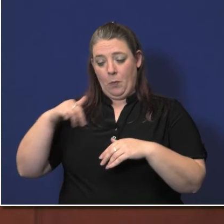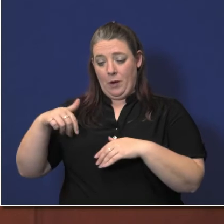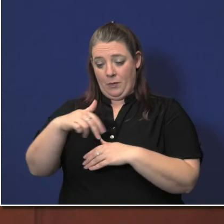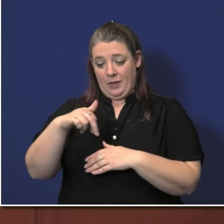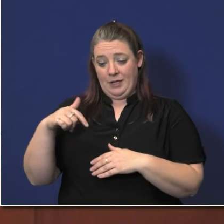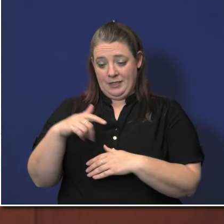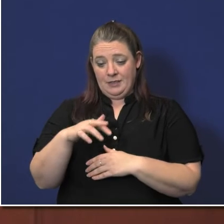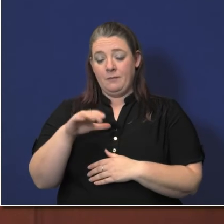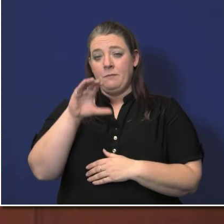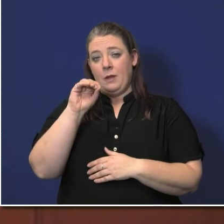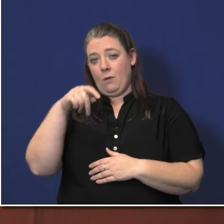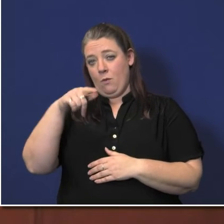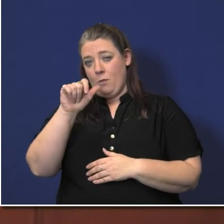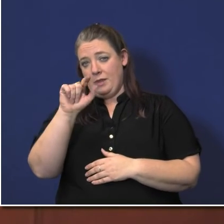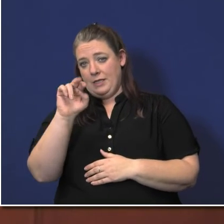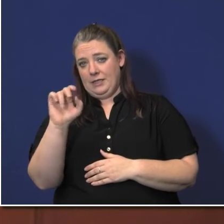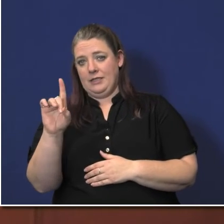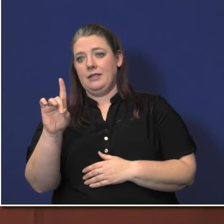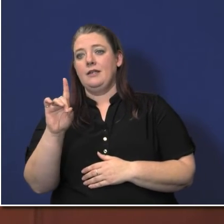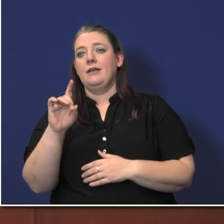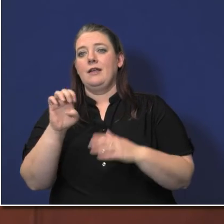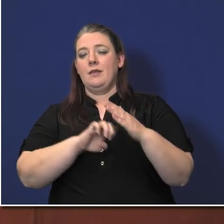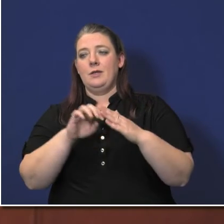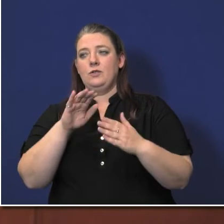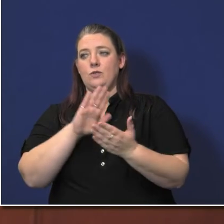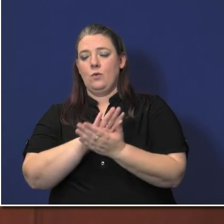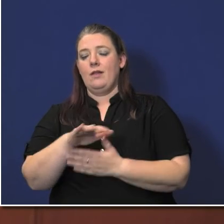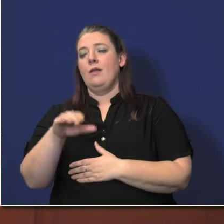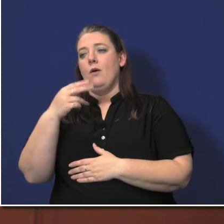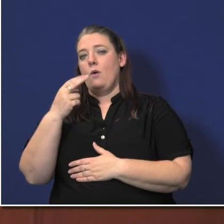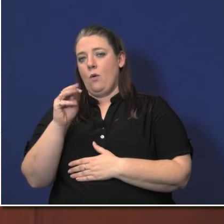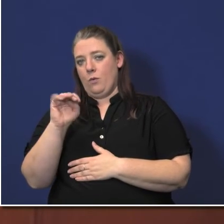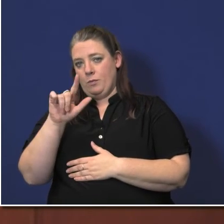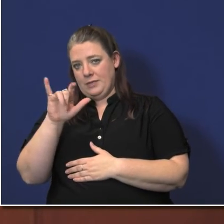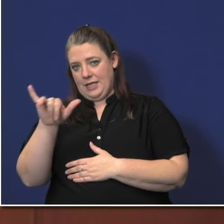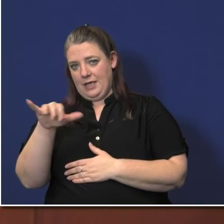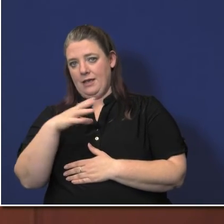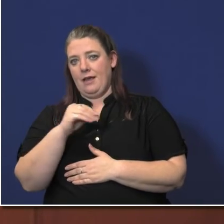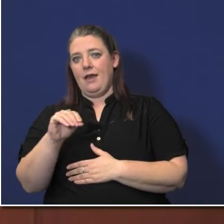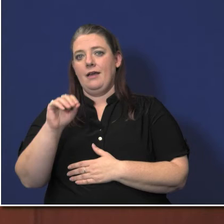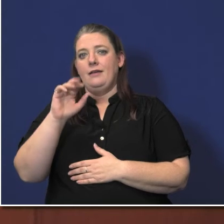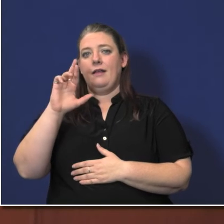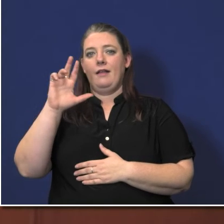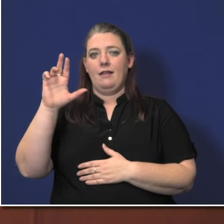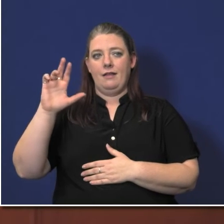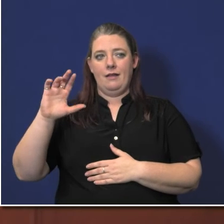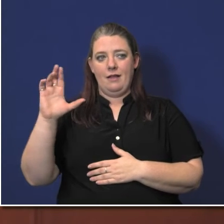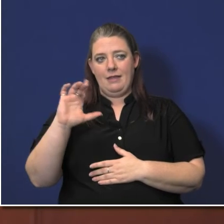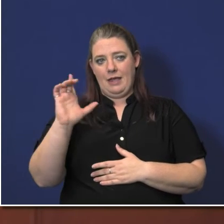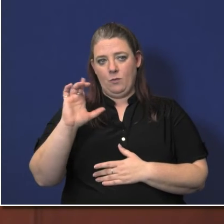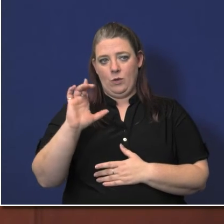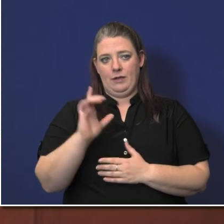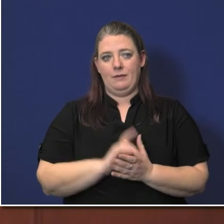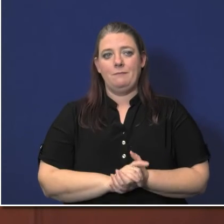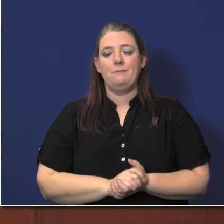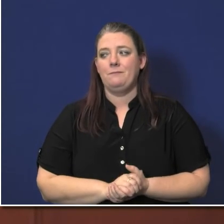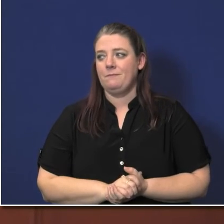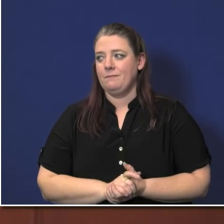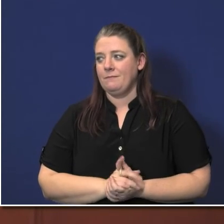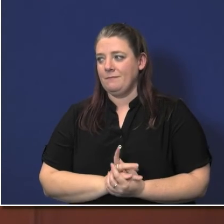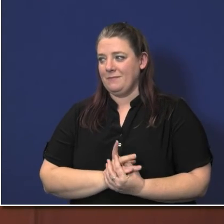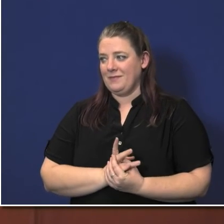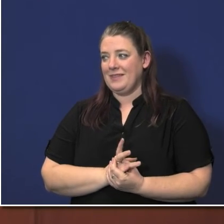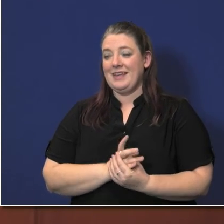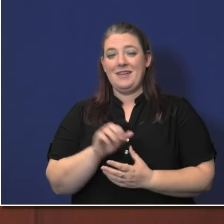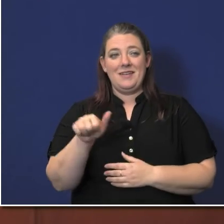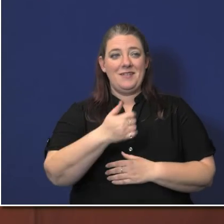at Copeland Elementary School, Holmesley Elementary School, and Langham Creek High School. If any board member